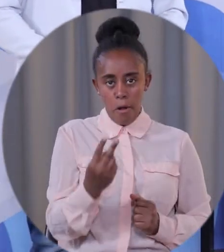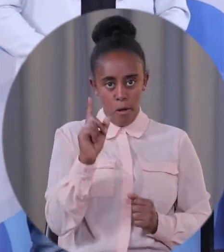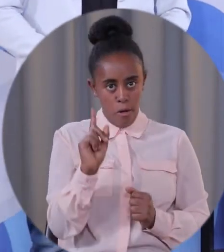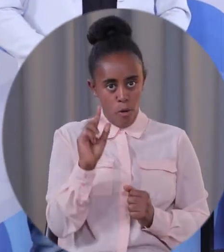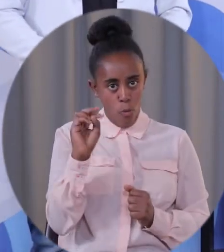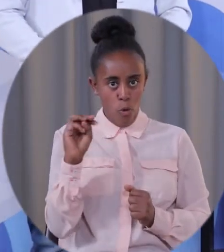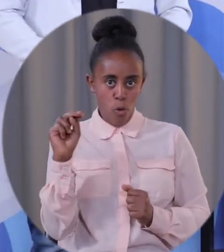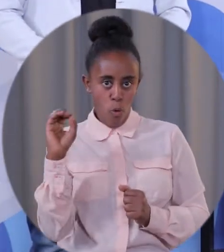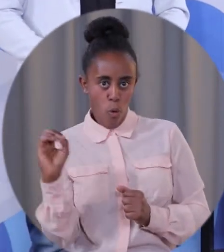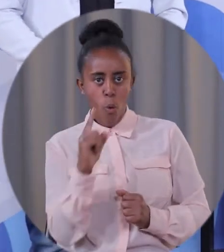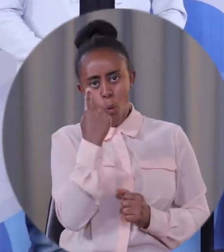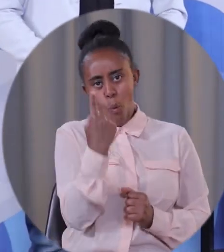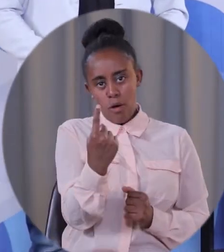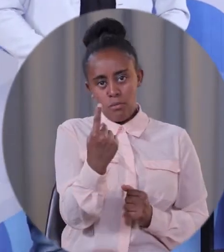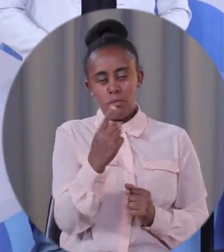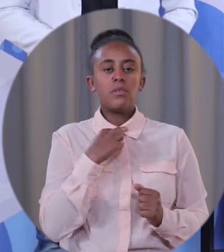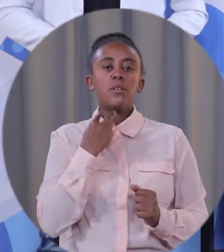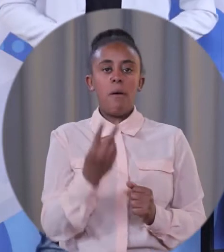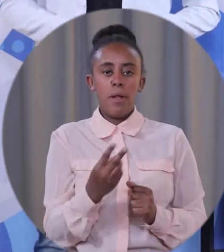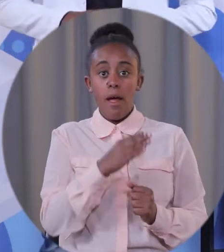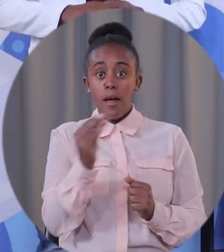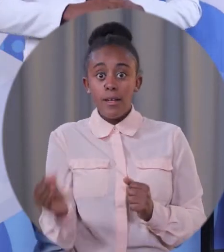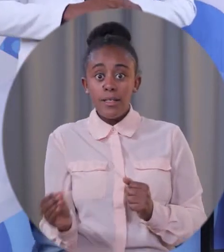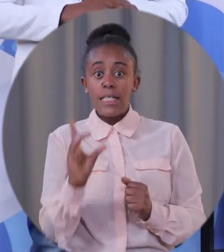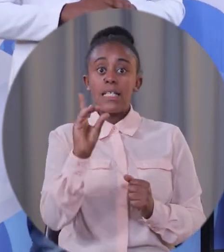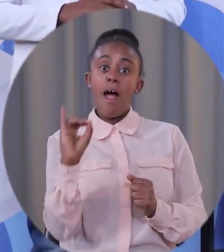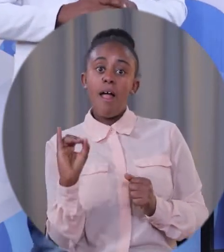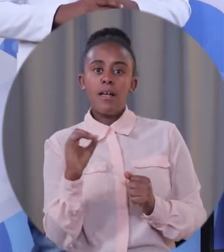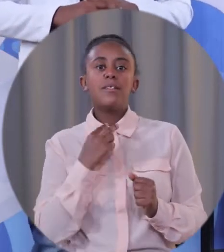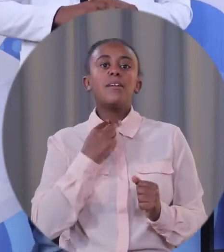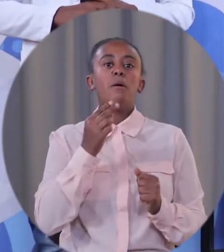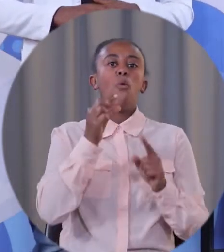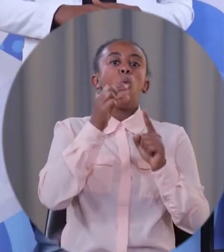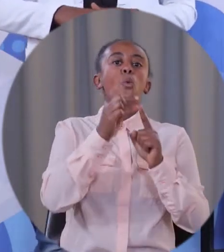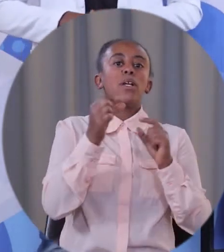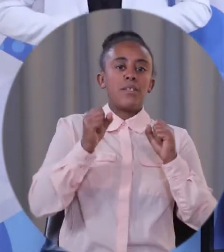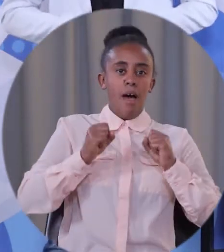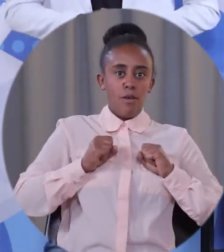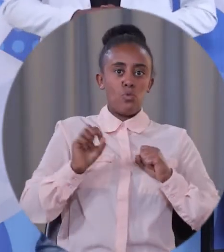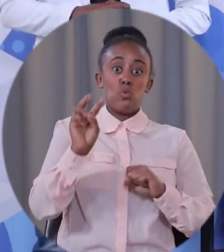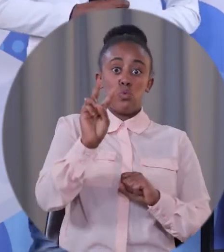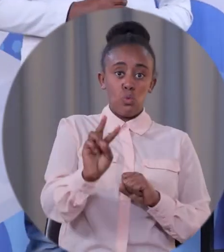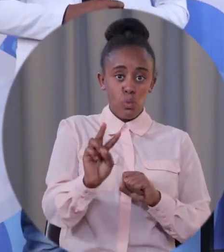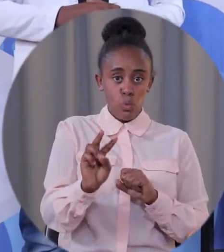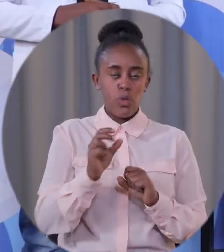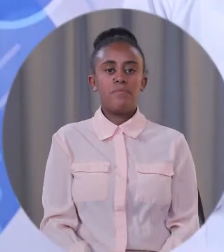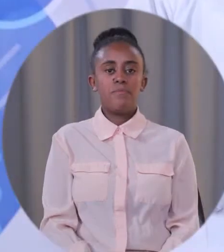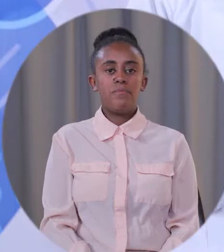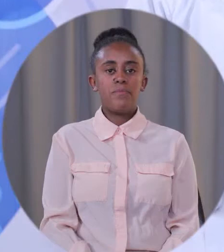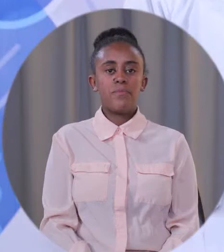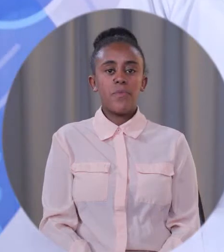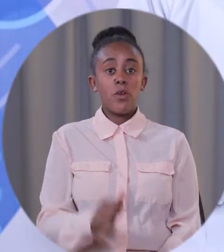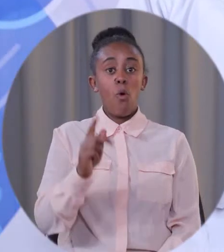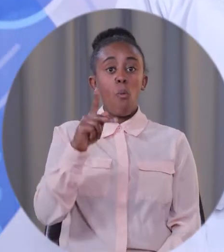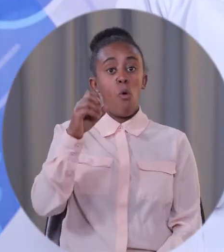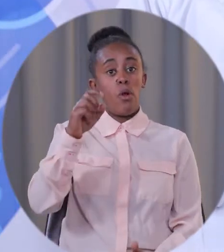has one syllable nucleus, and disyllable words has two syllable nucleus.